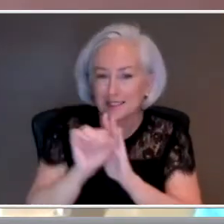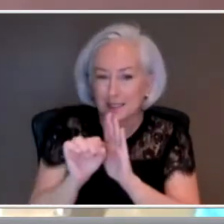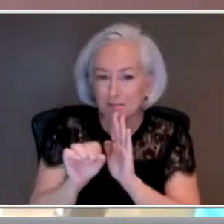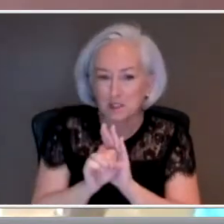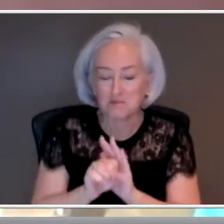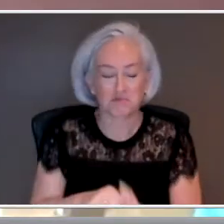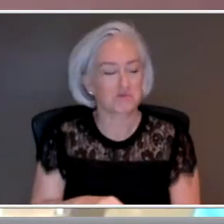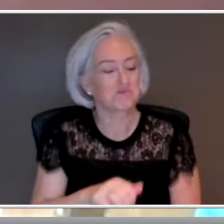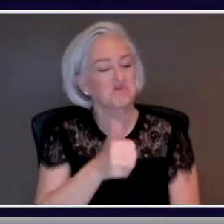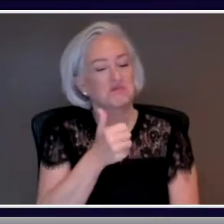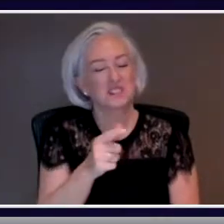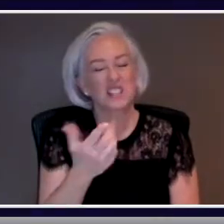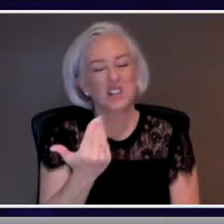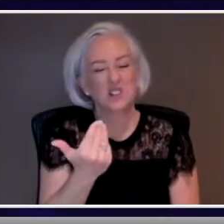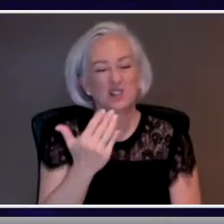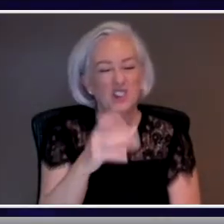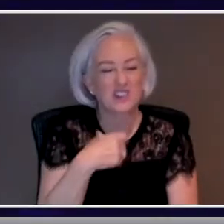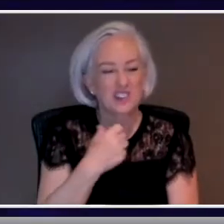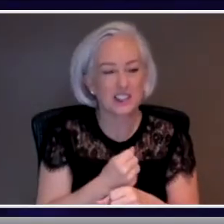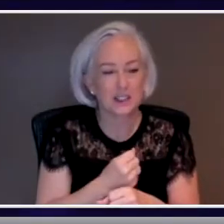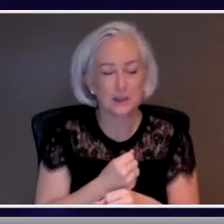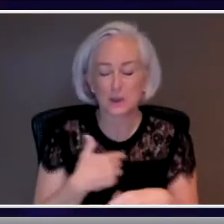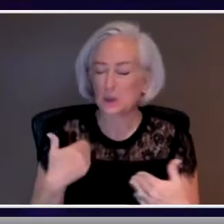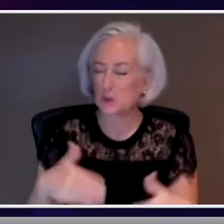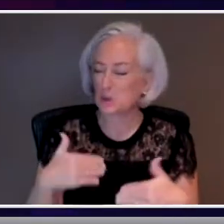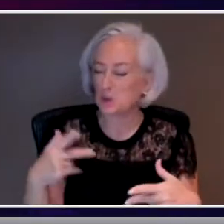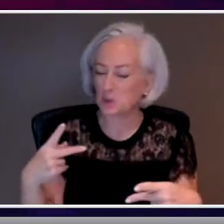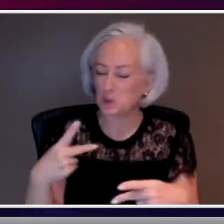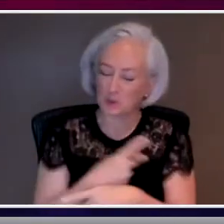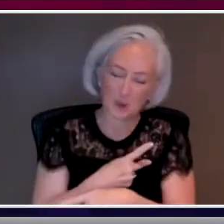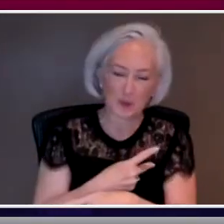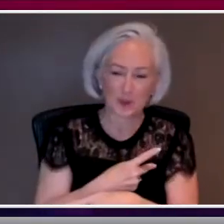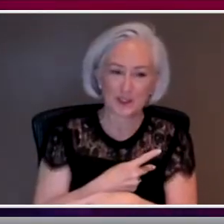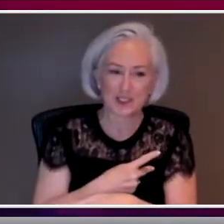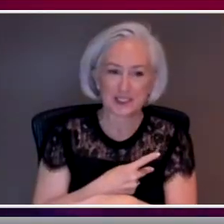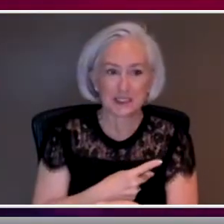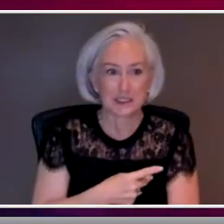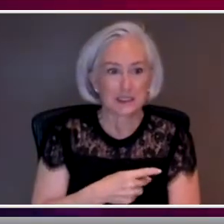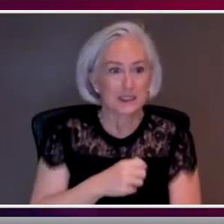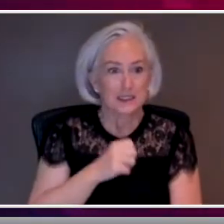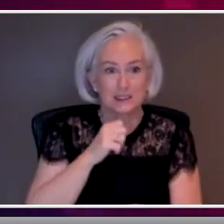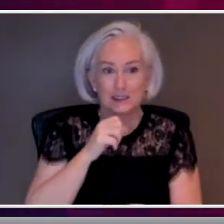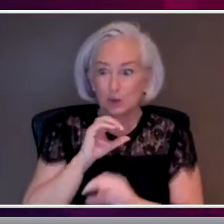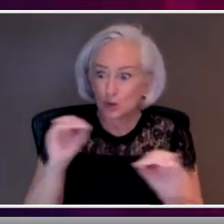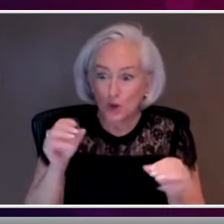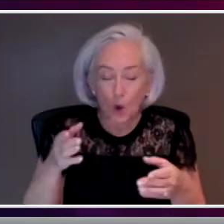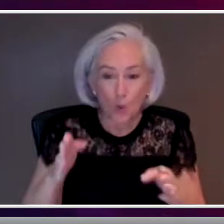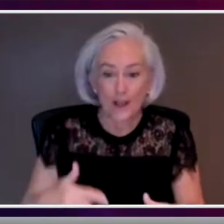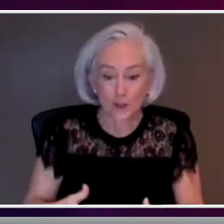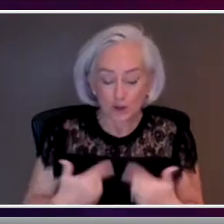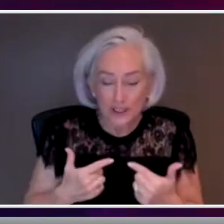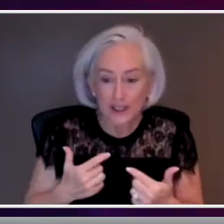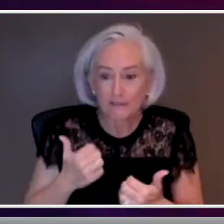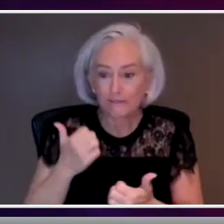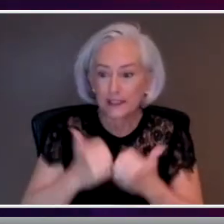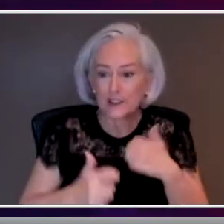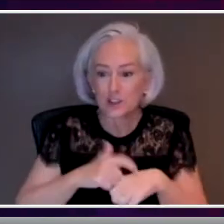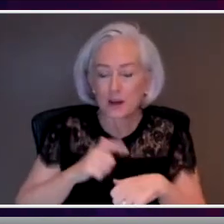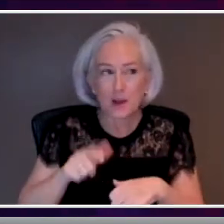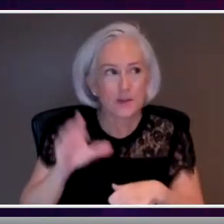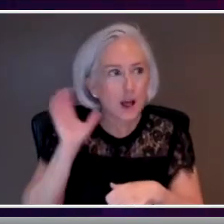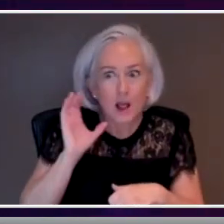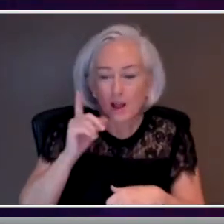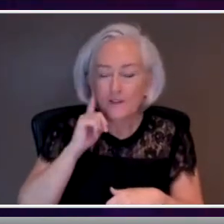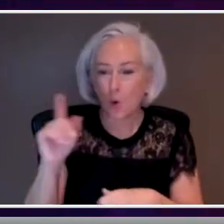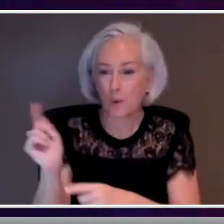years. That's the worst. It's no way to live when a bathroom's the first thing you look for every time you're in any situation, which is basically what happened